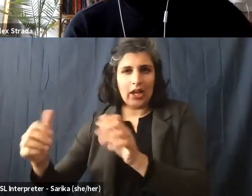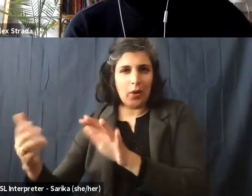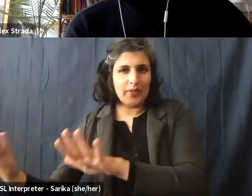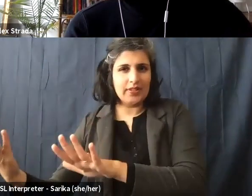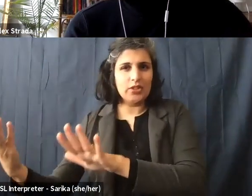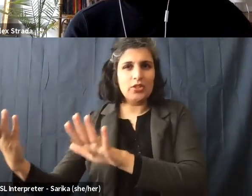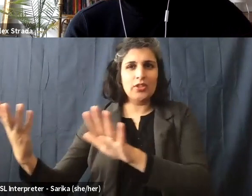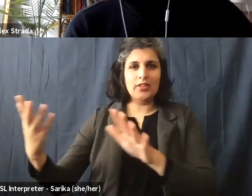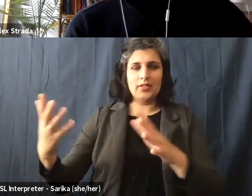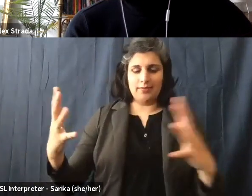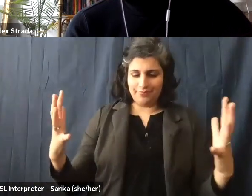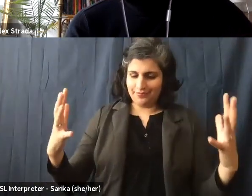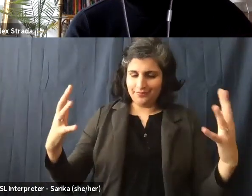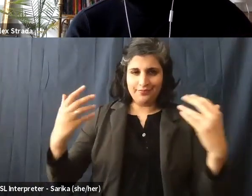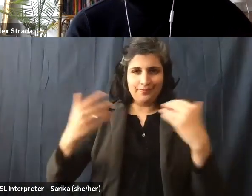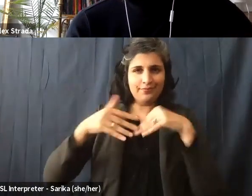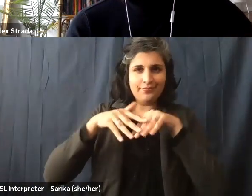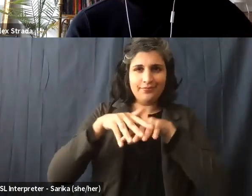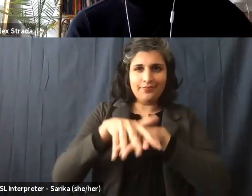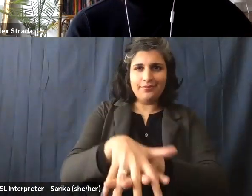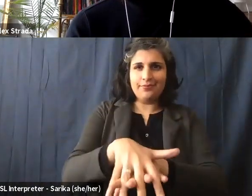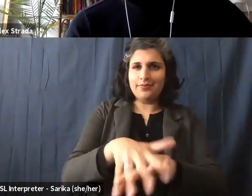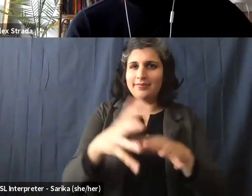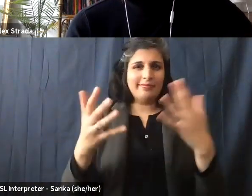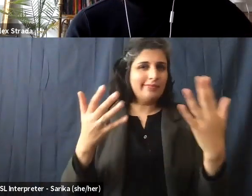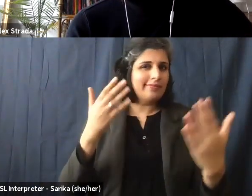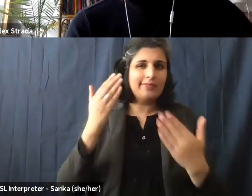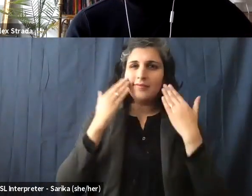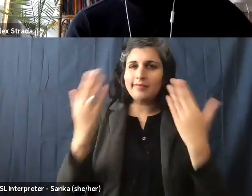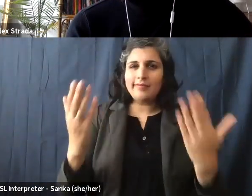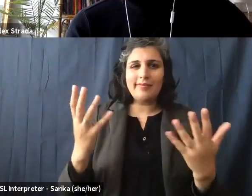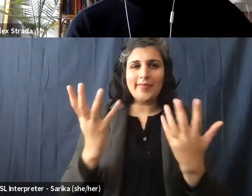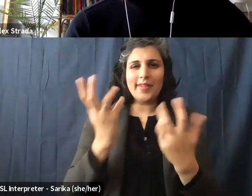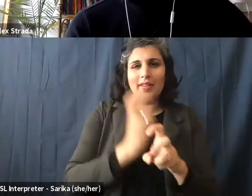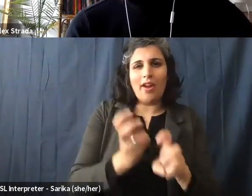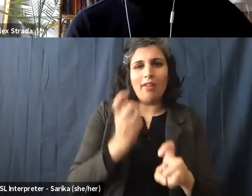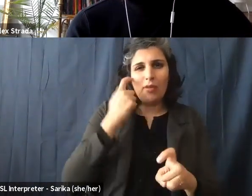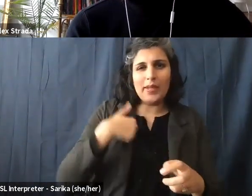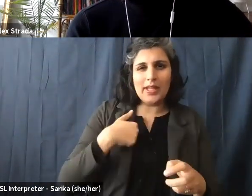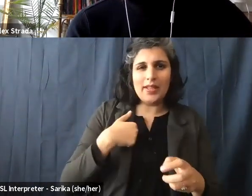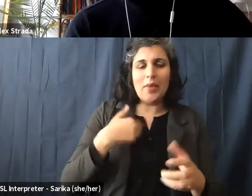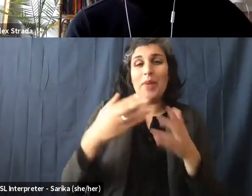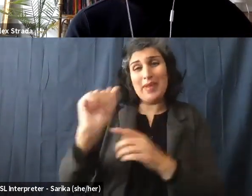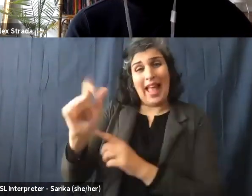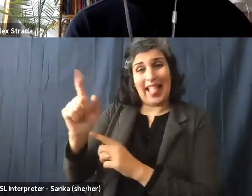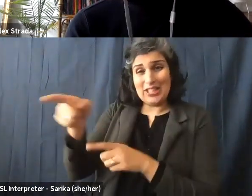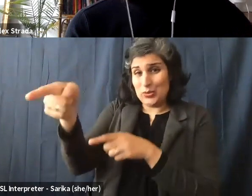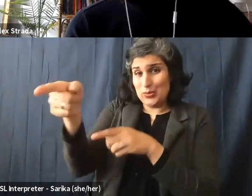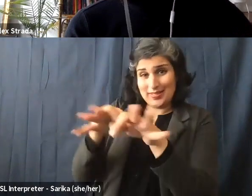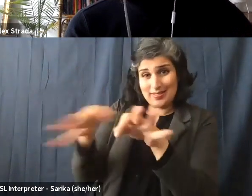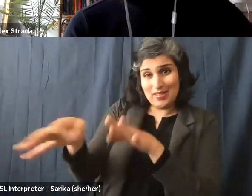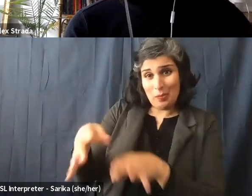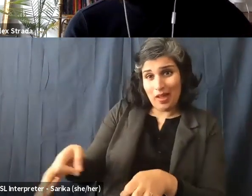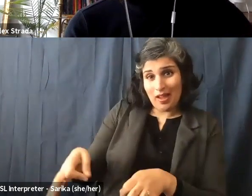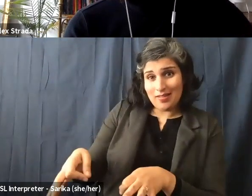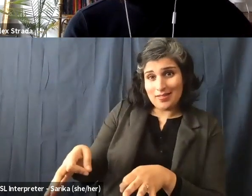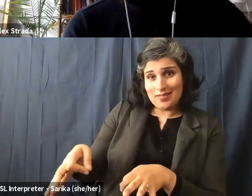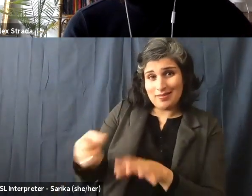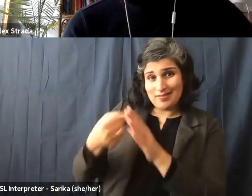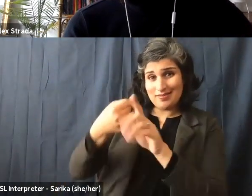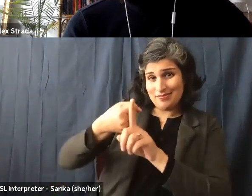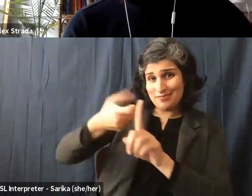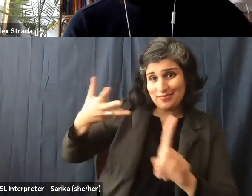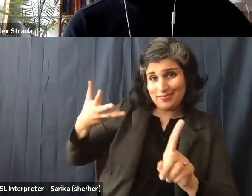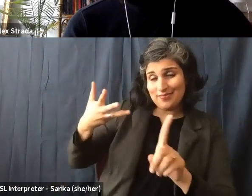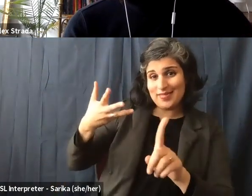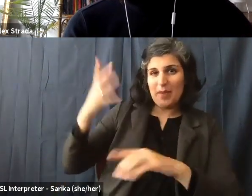into this kind of, I don't know, it's almost, it's hard for me to maybe Alex, you can say more about that, about like the course of